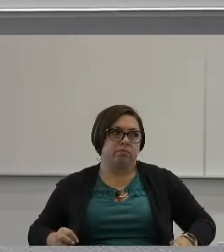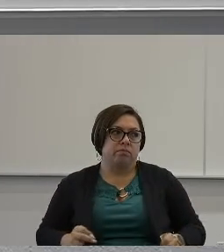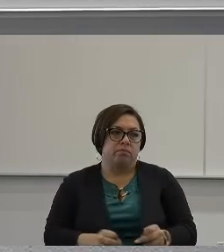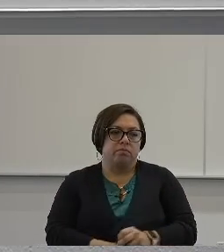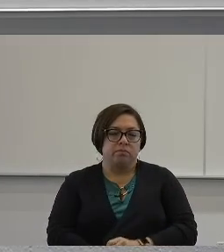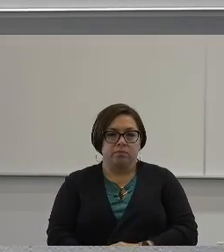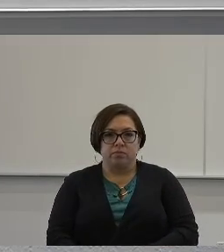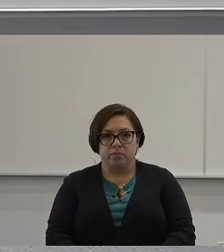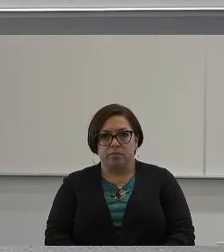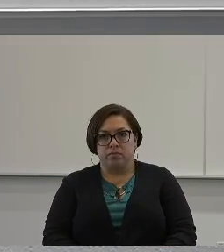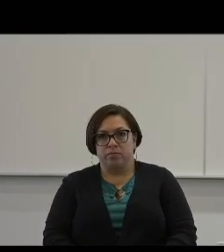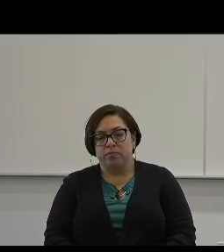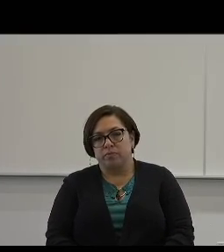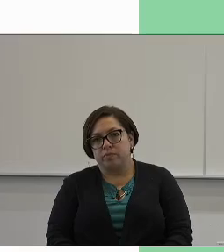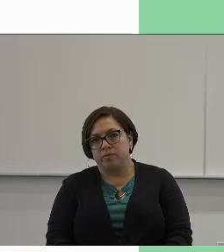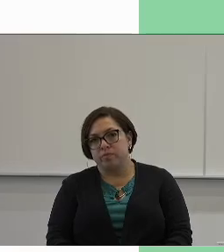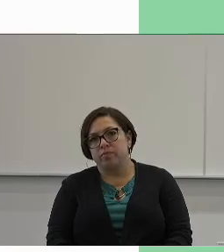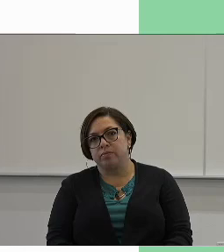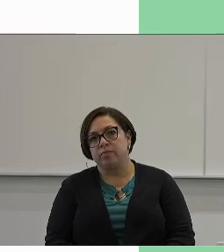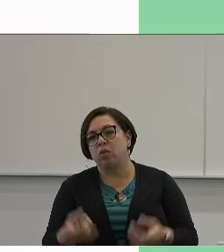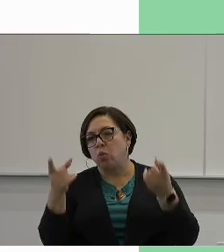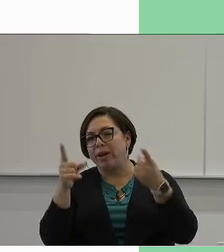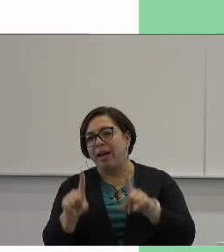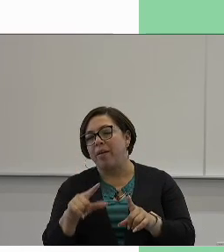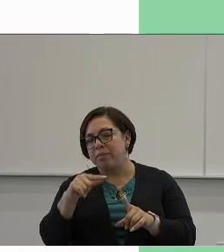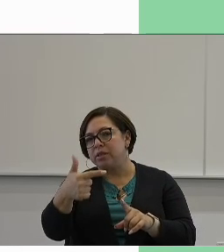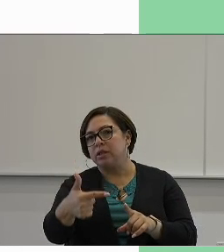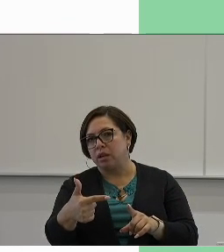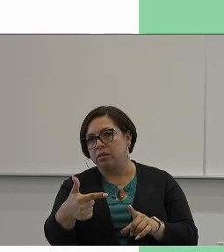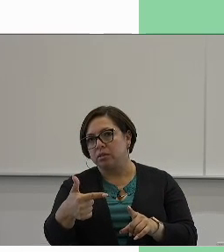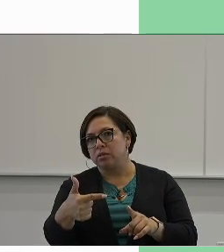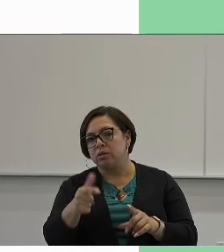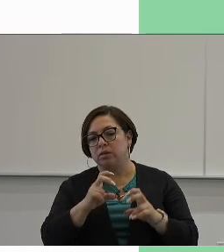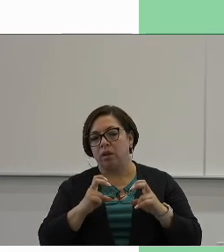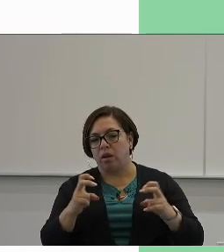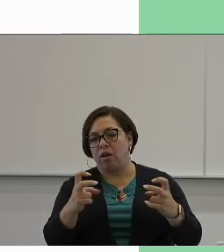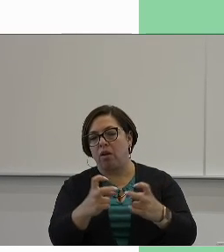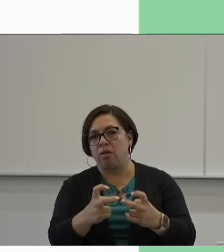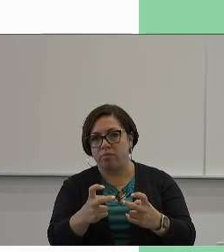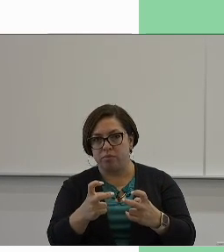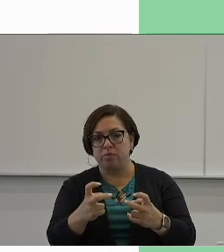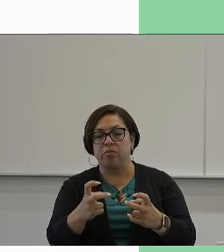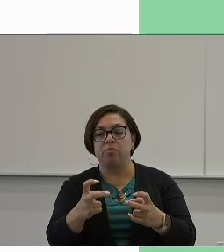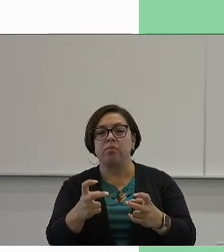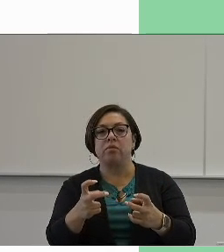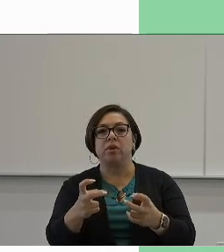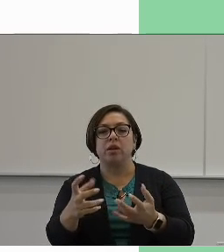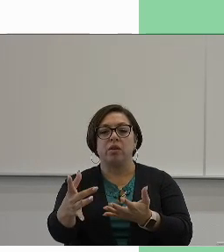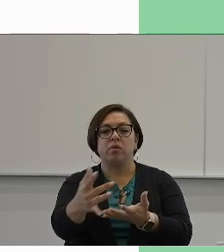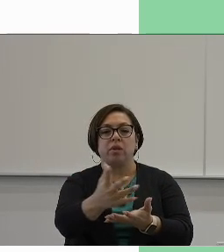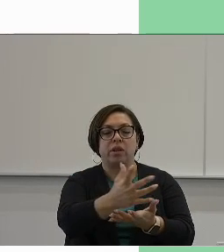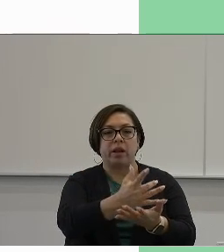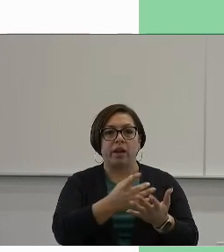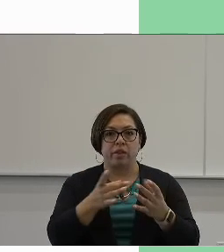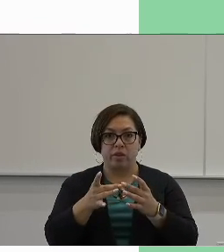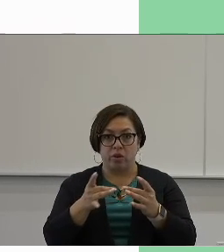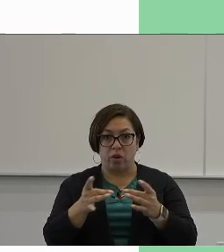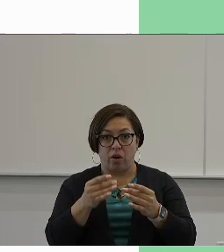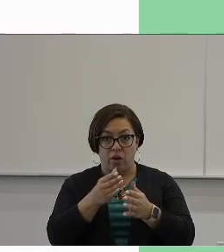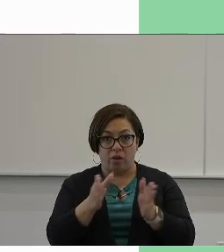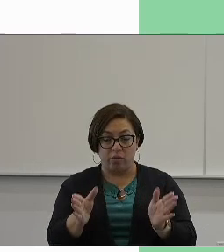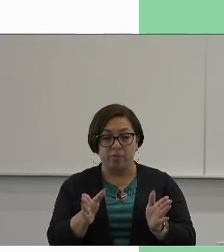And in terms of the next steps, the committee will be receiving the public input. We do have one more public